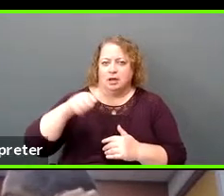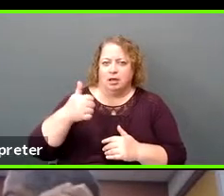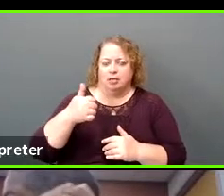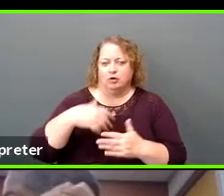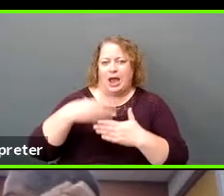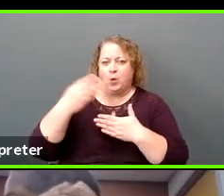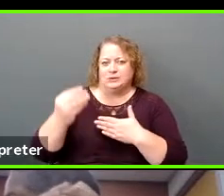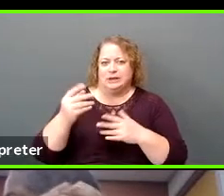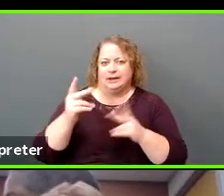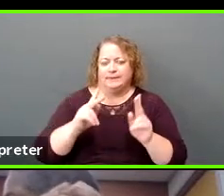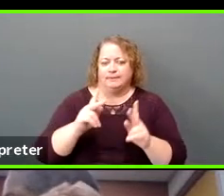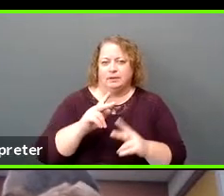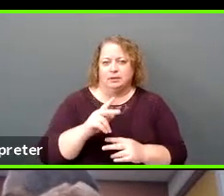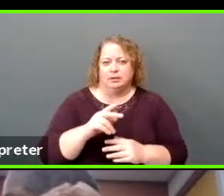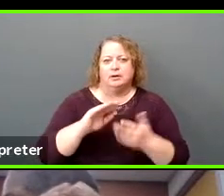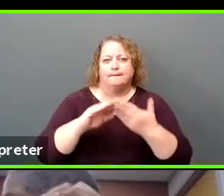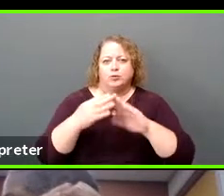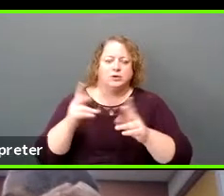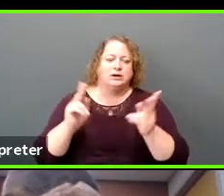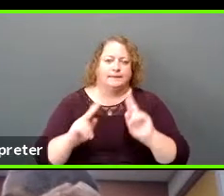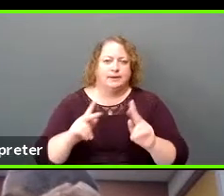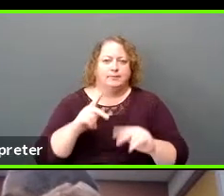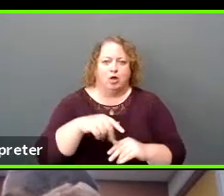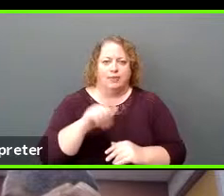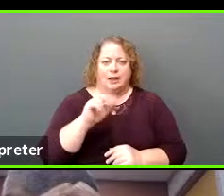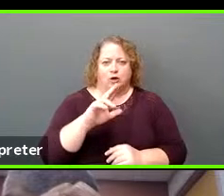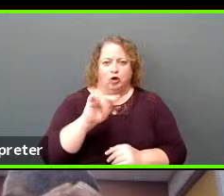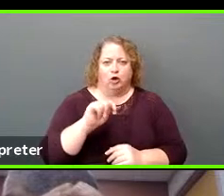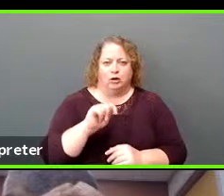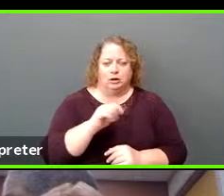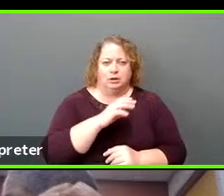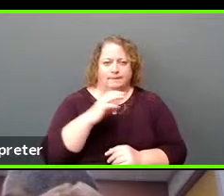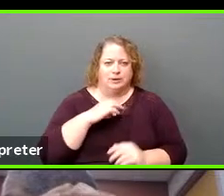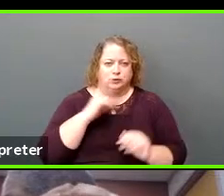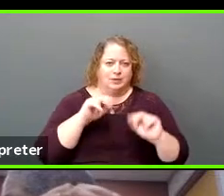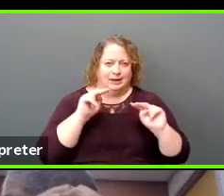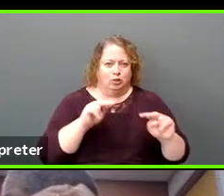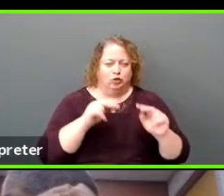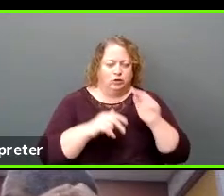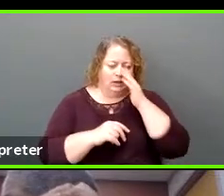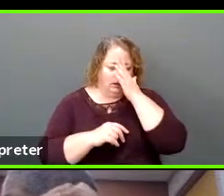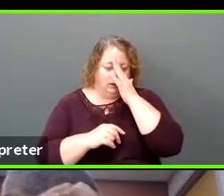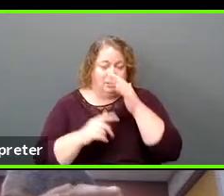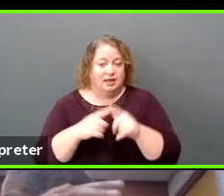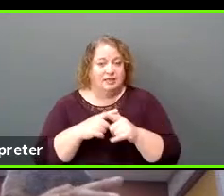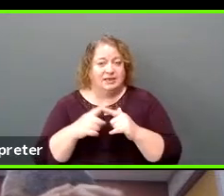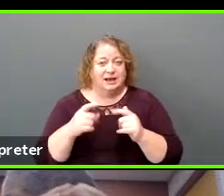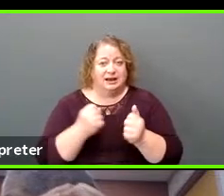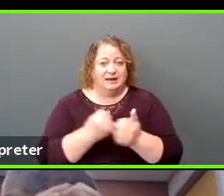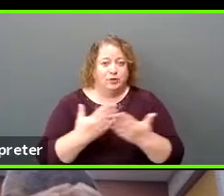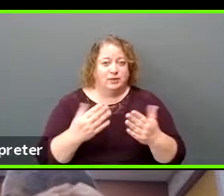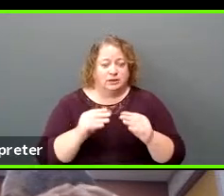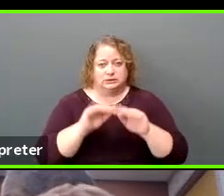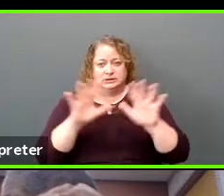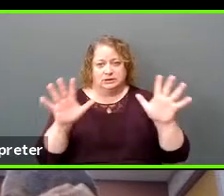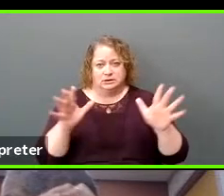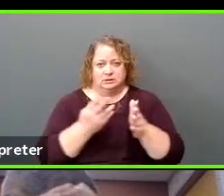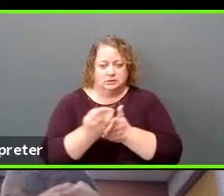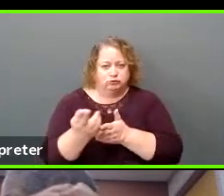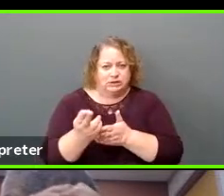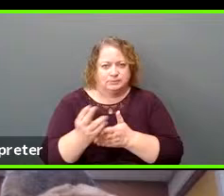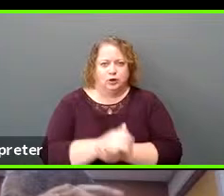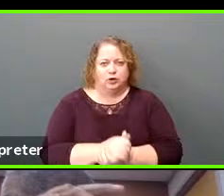that. Yes, on the audit committee. Community people Yeah. on that audit committee so that they can take a look at it. The, That way, everything is always transparent. and they're